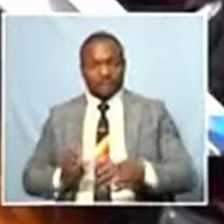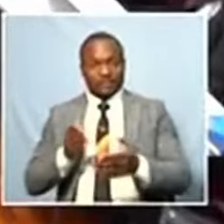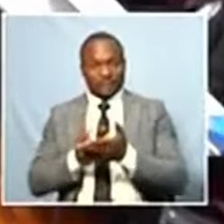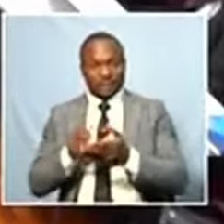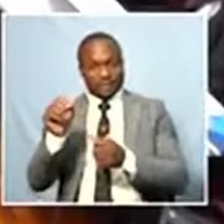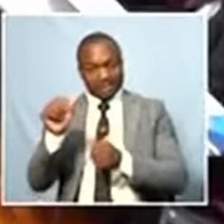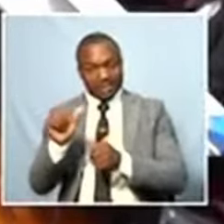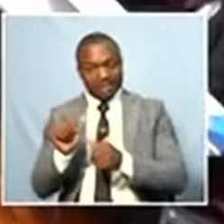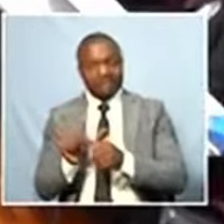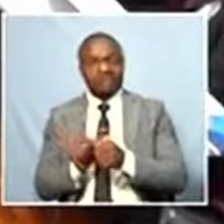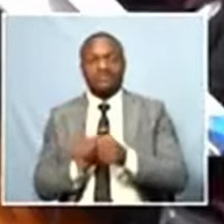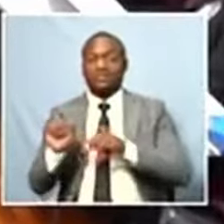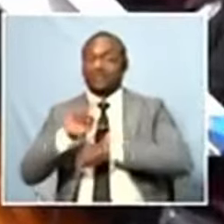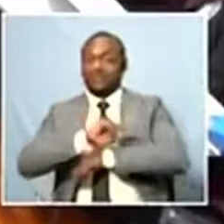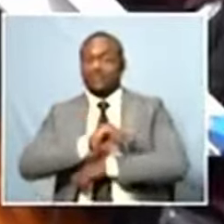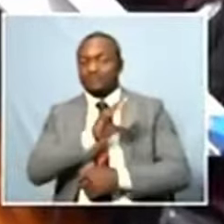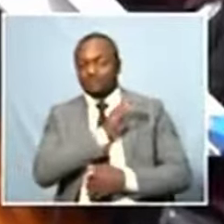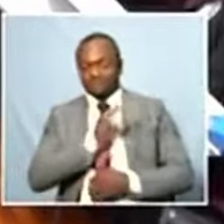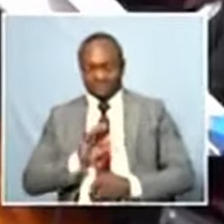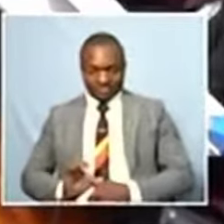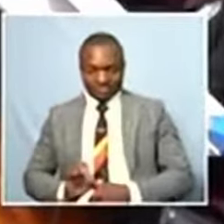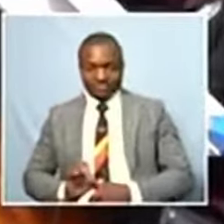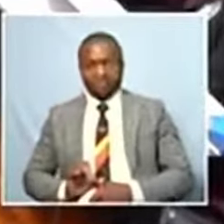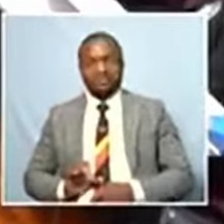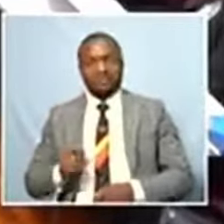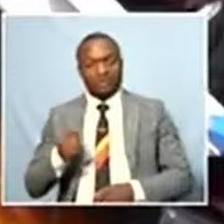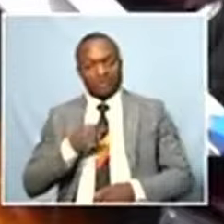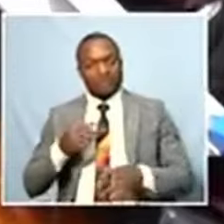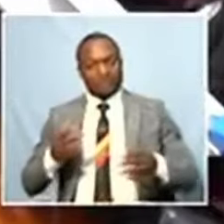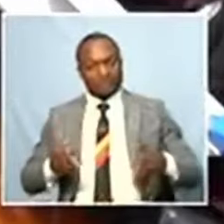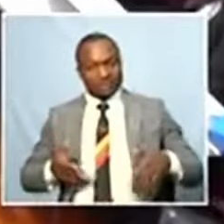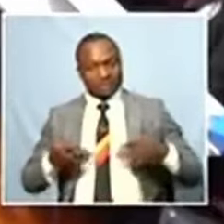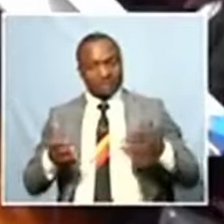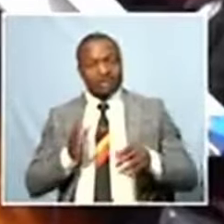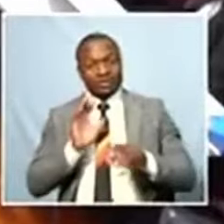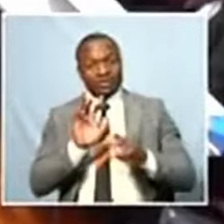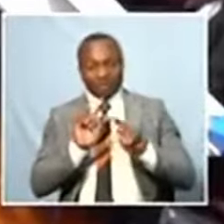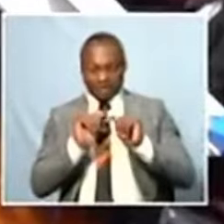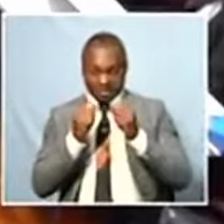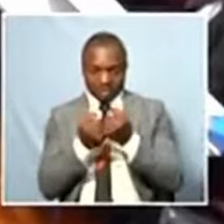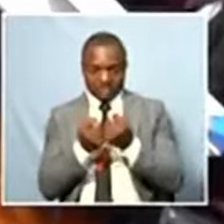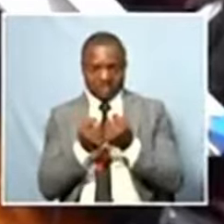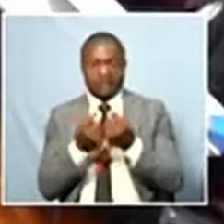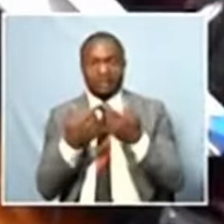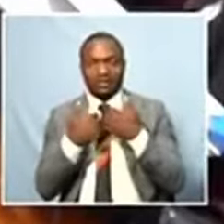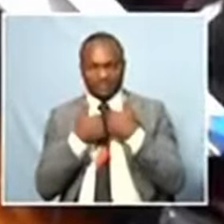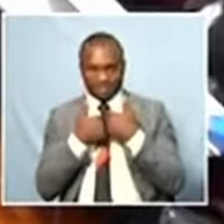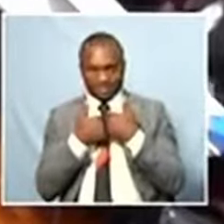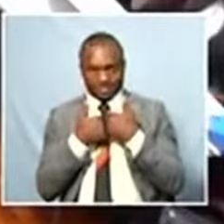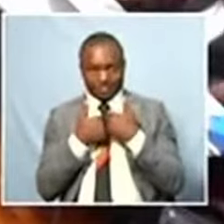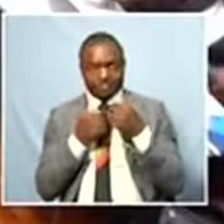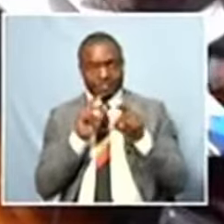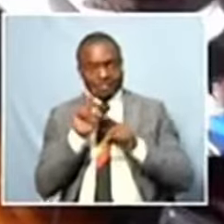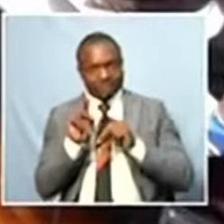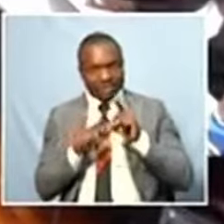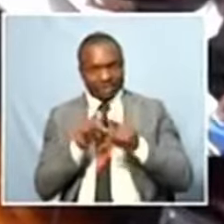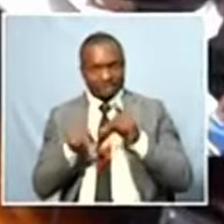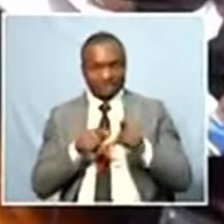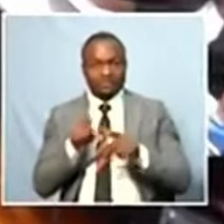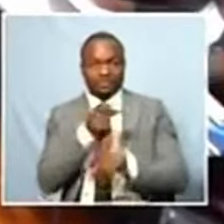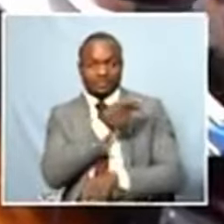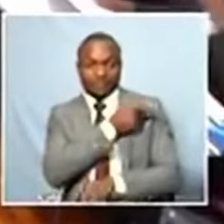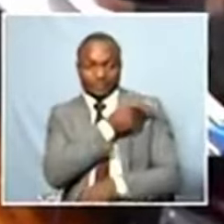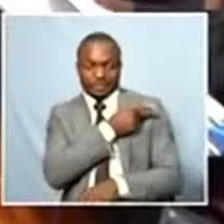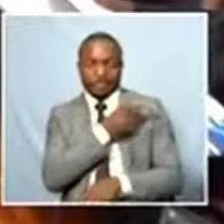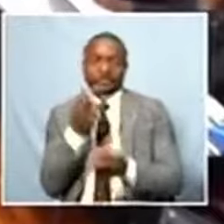industry, isn't it? And I'm happy that within your team here you have people like Mr. Piri, who is in